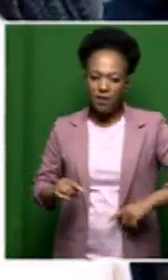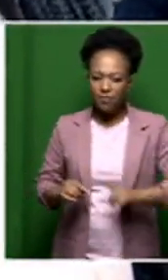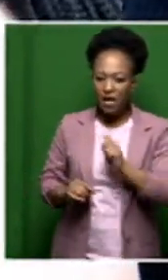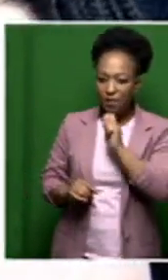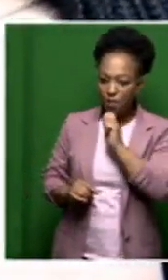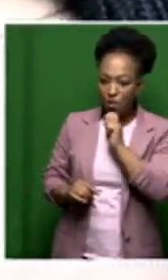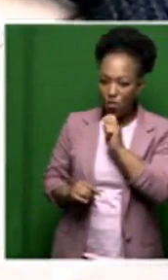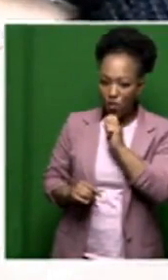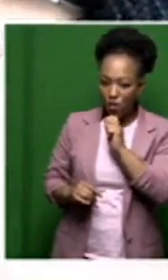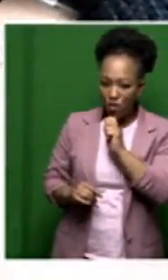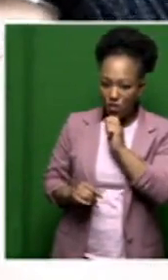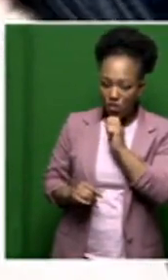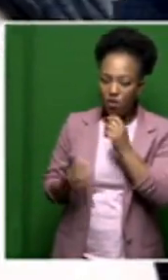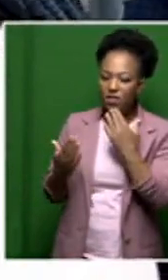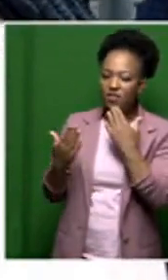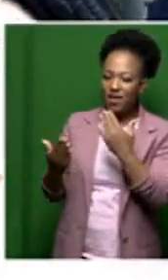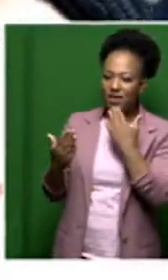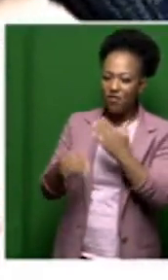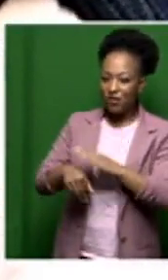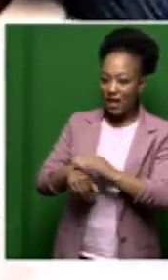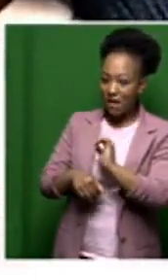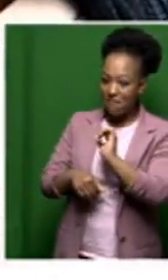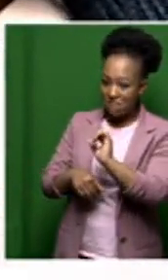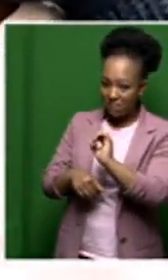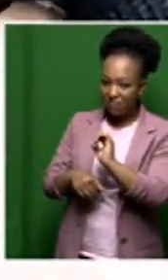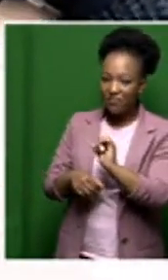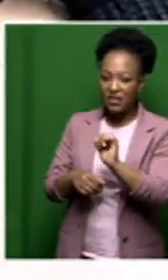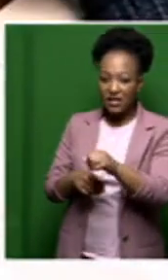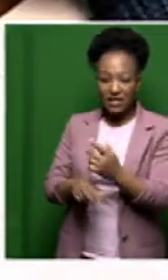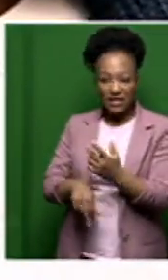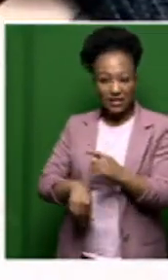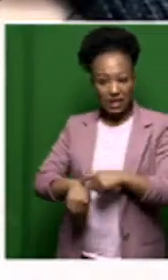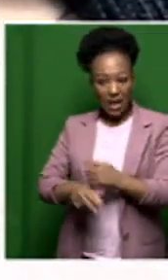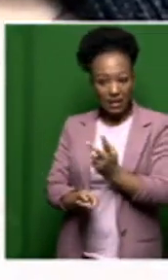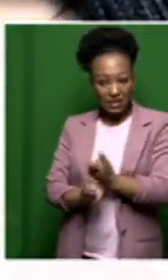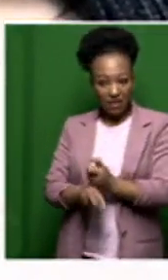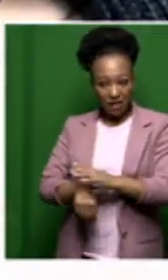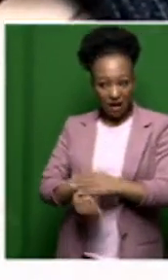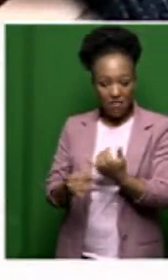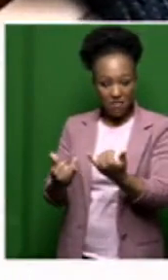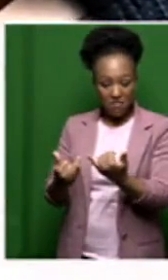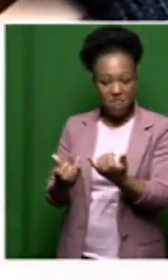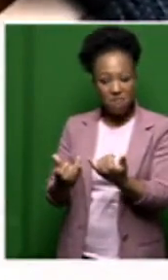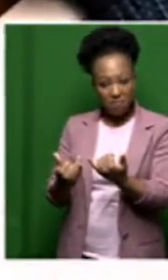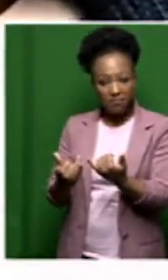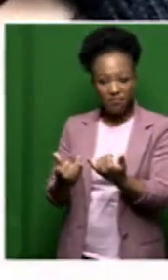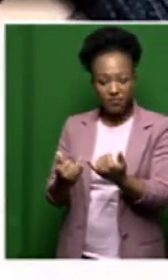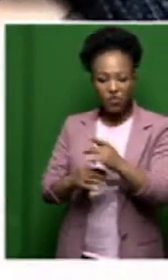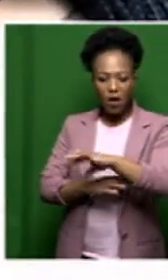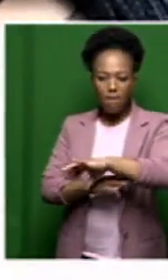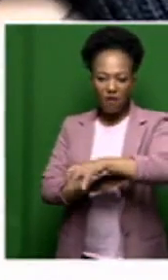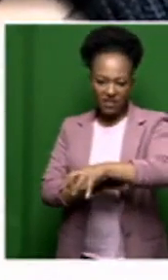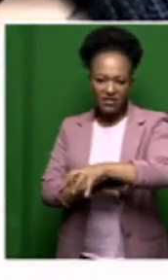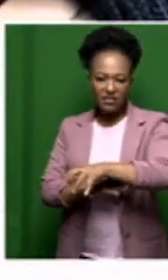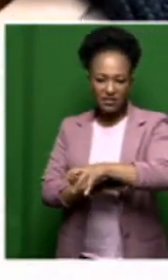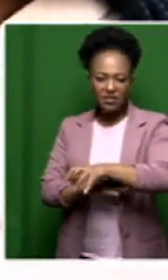good morning. Thanks very much for your time. Obviously, a difficult time for you in the province in